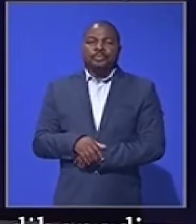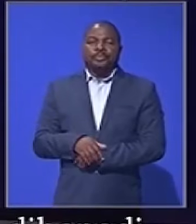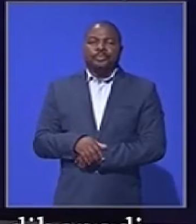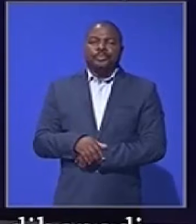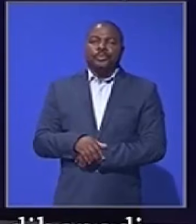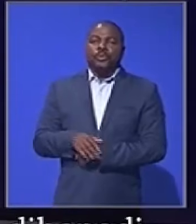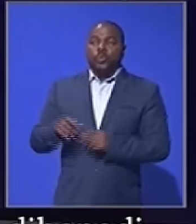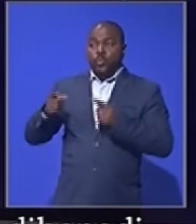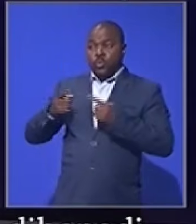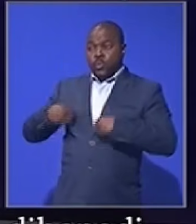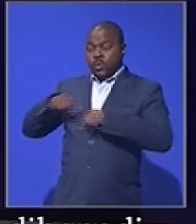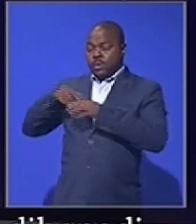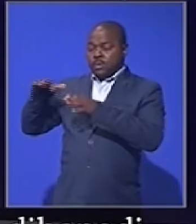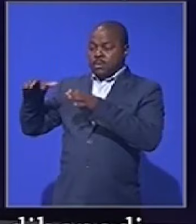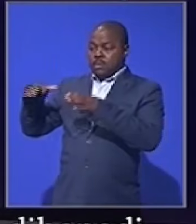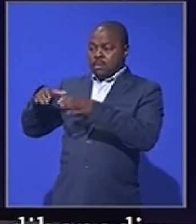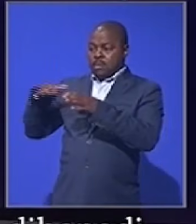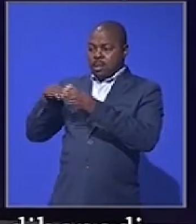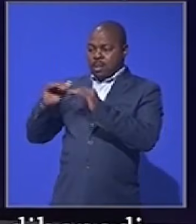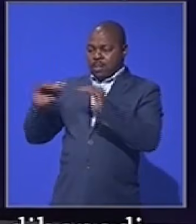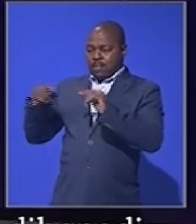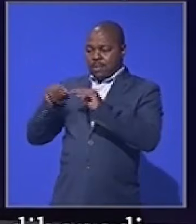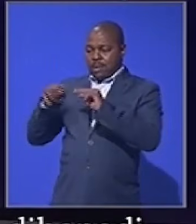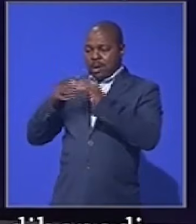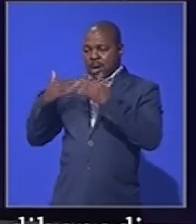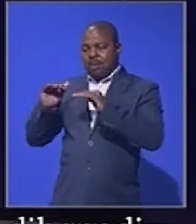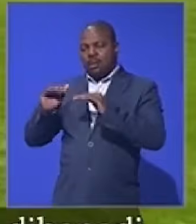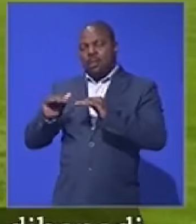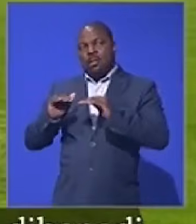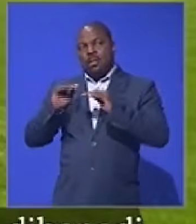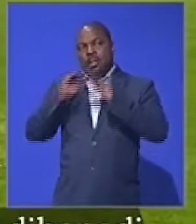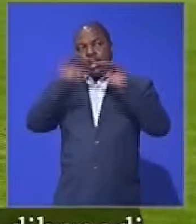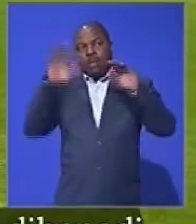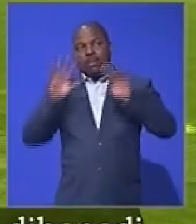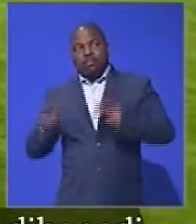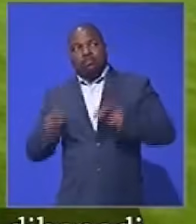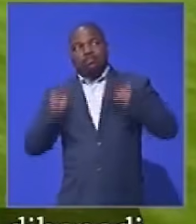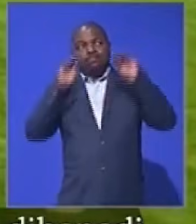re tswa mo go level area ko leveleng e latelang